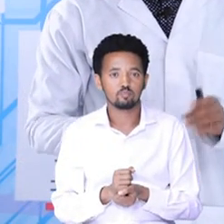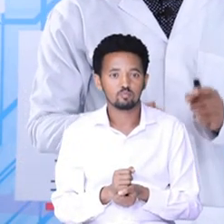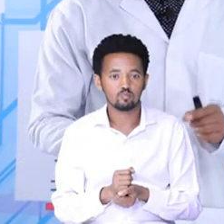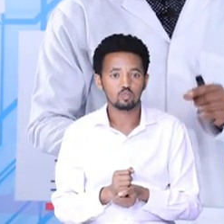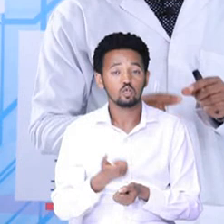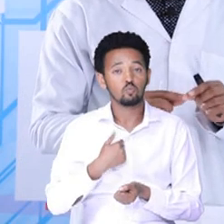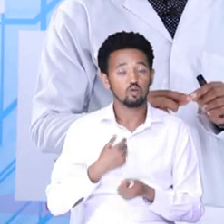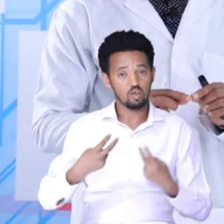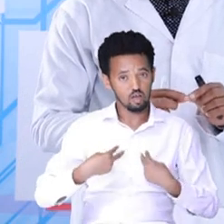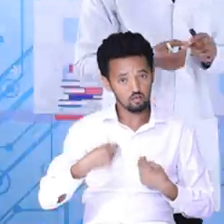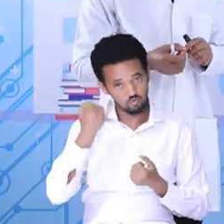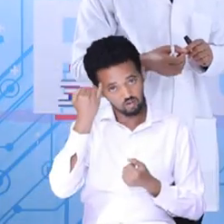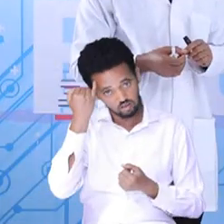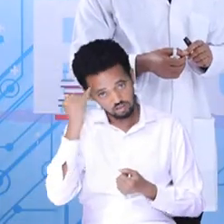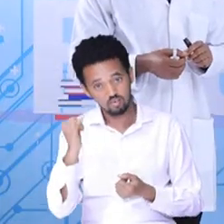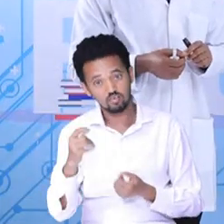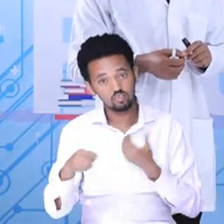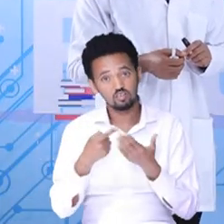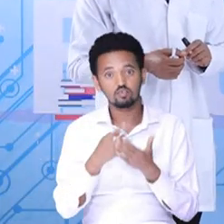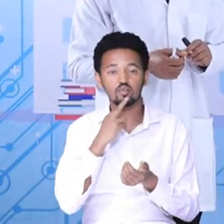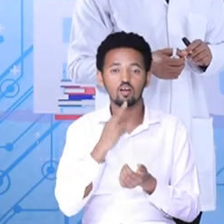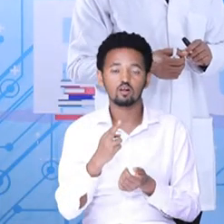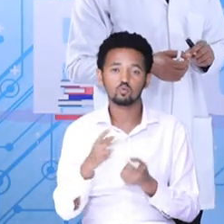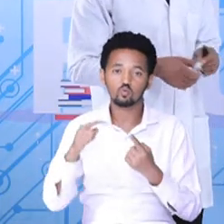We have to identify these two important terms.